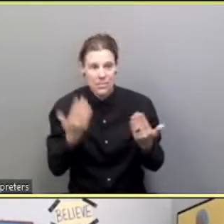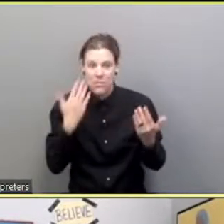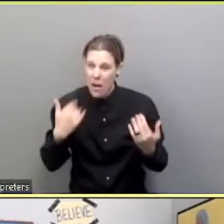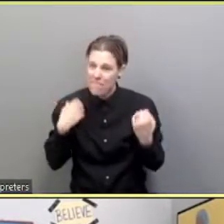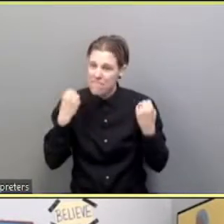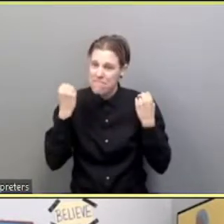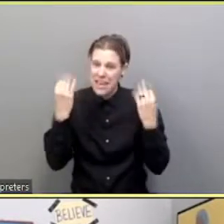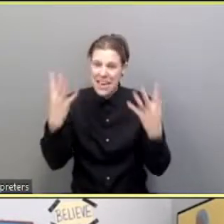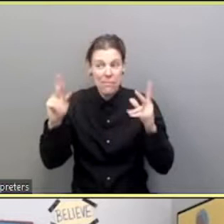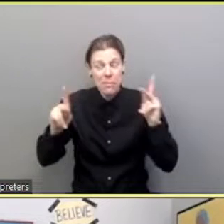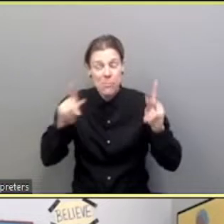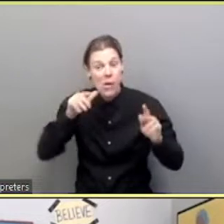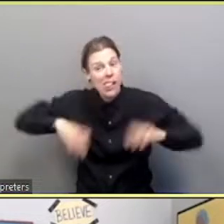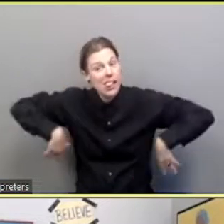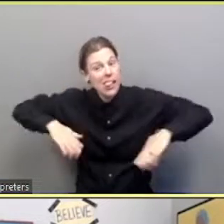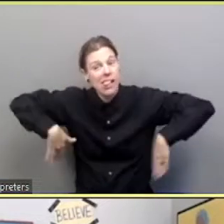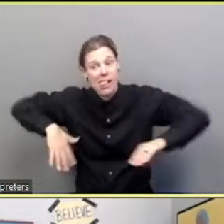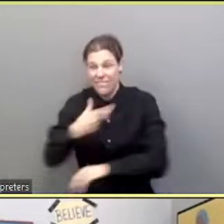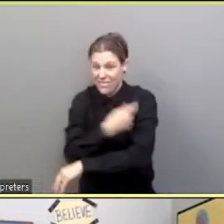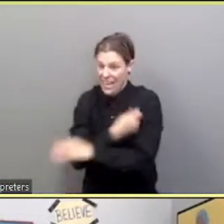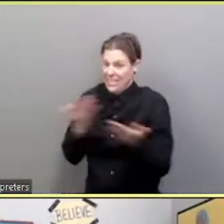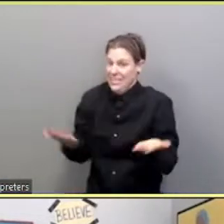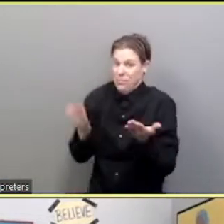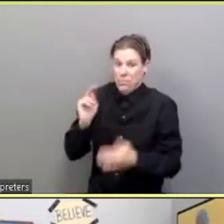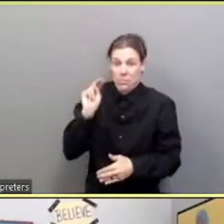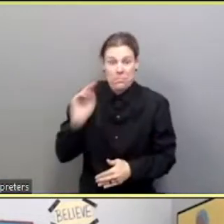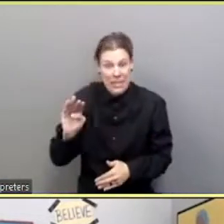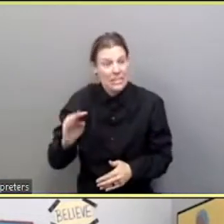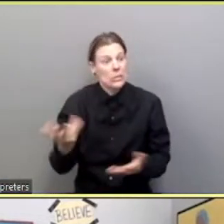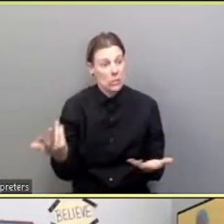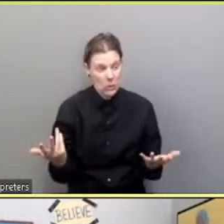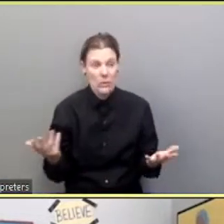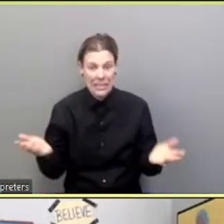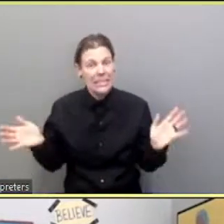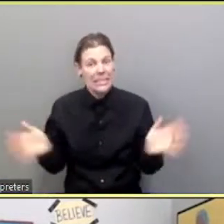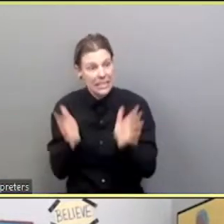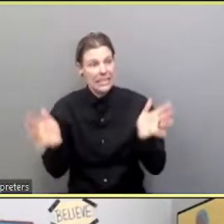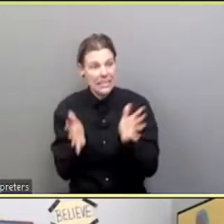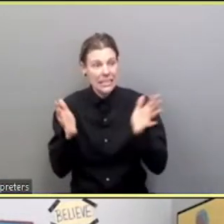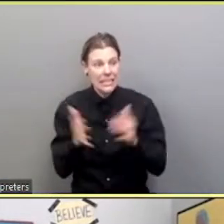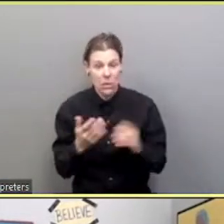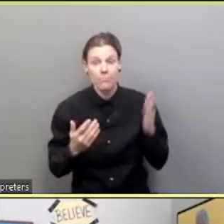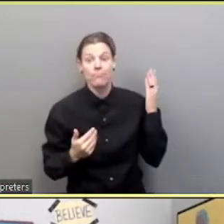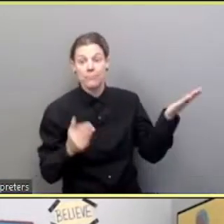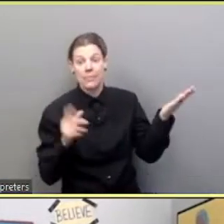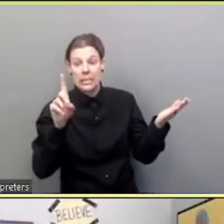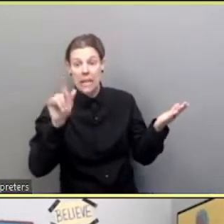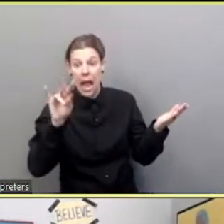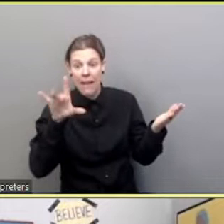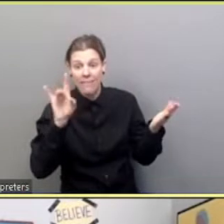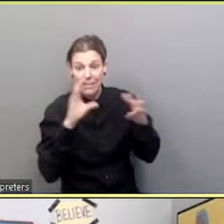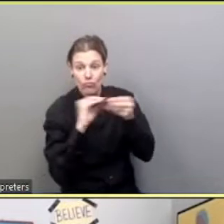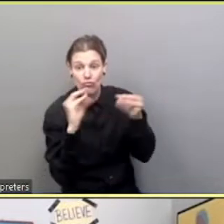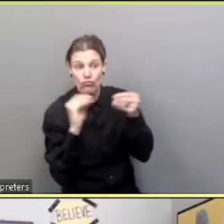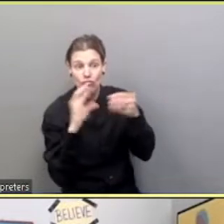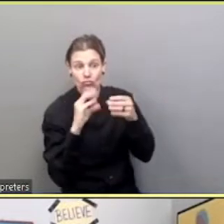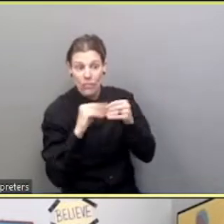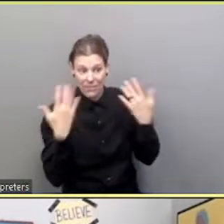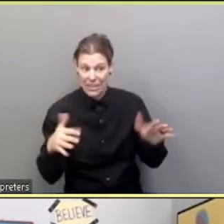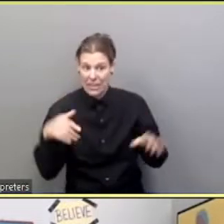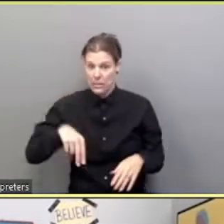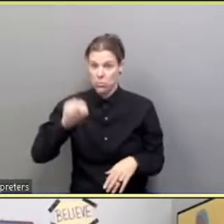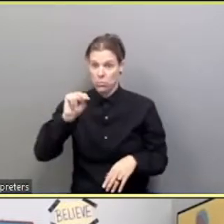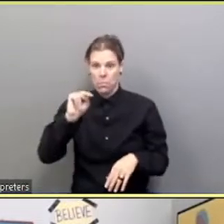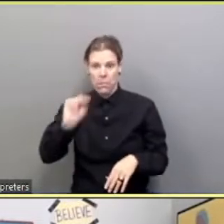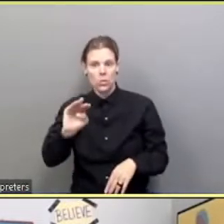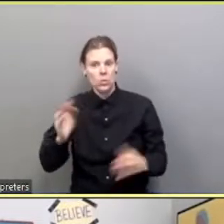And in this context, what David is sharing is that within this context, we only actually, if you look